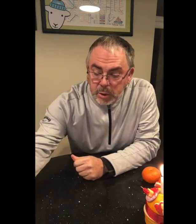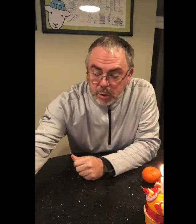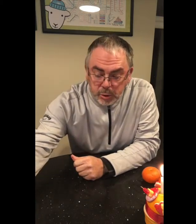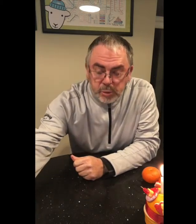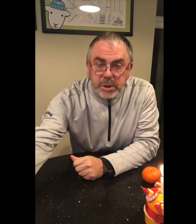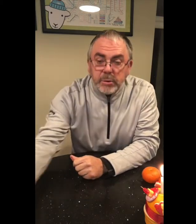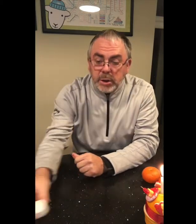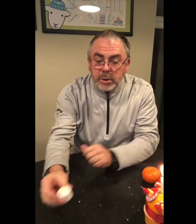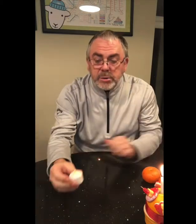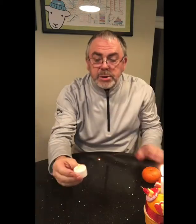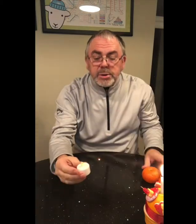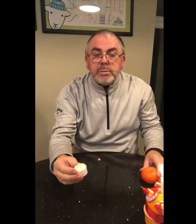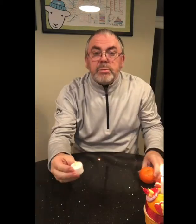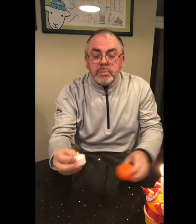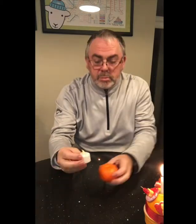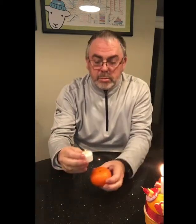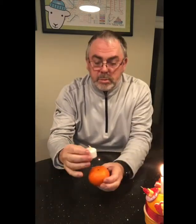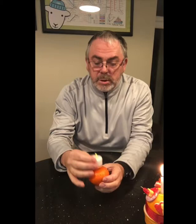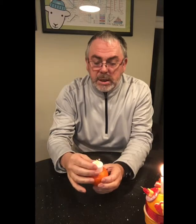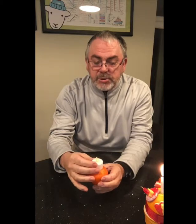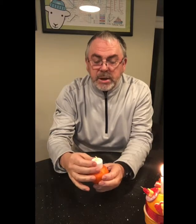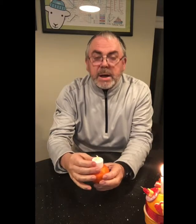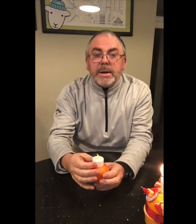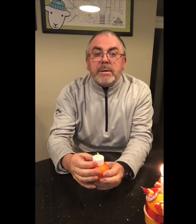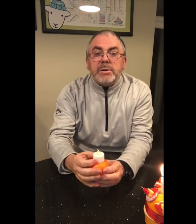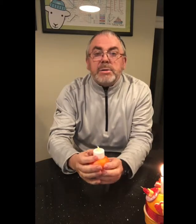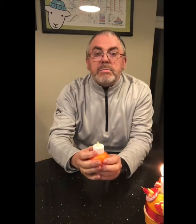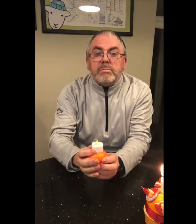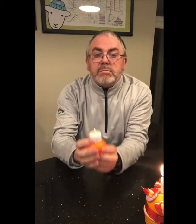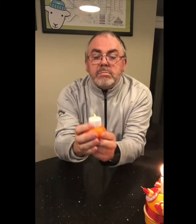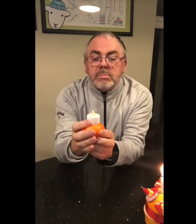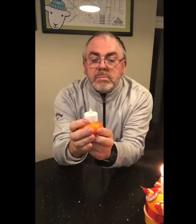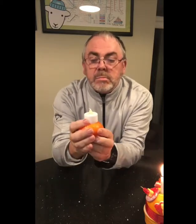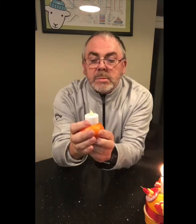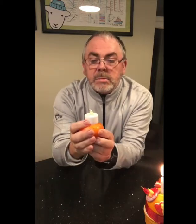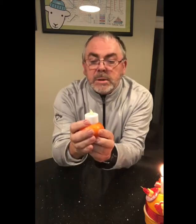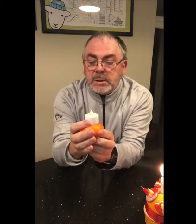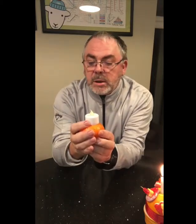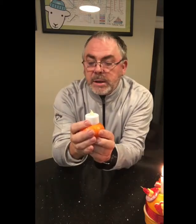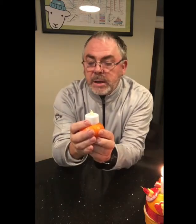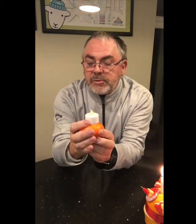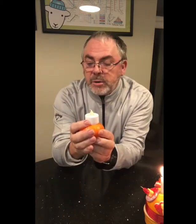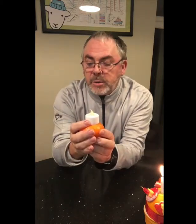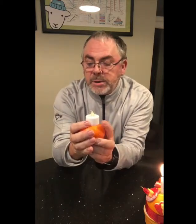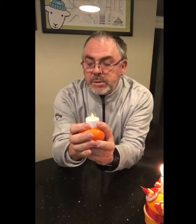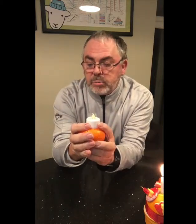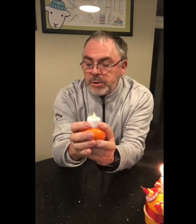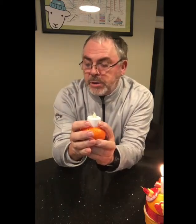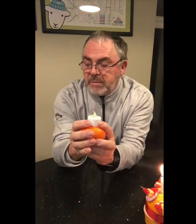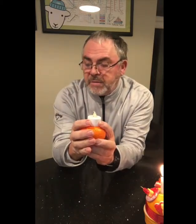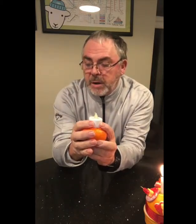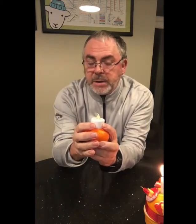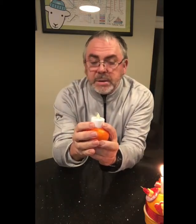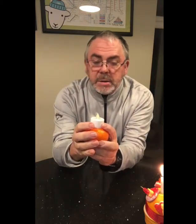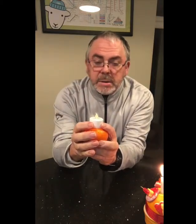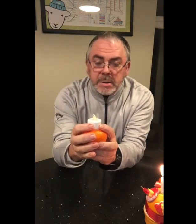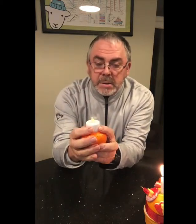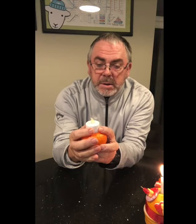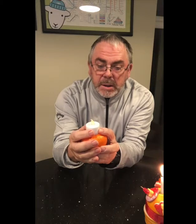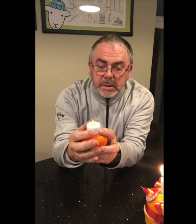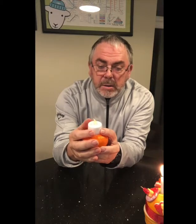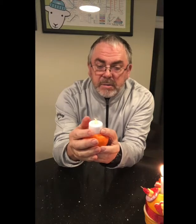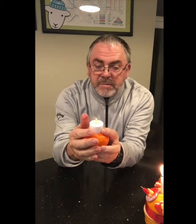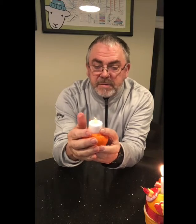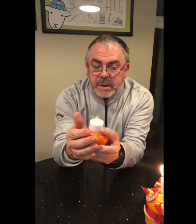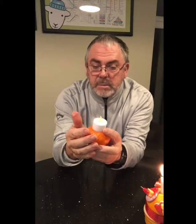on. You could also use electric candles, little tiny electric ones, which you can find